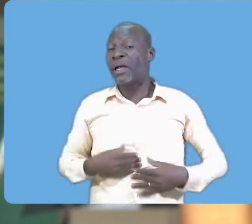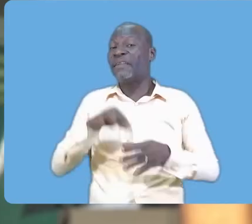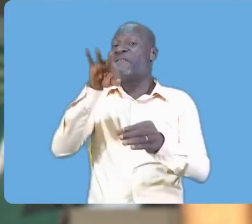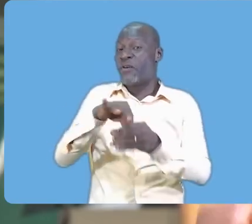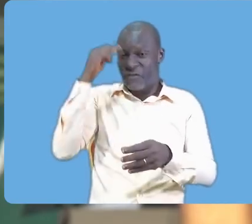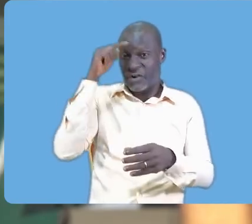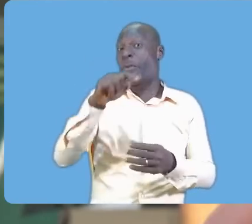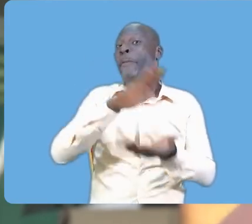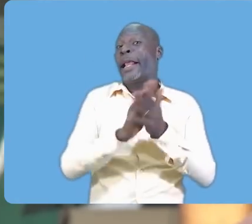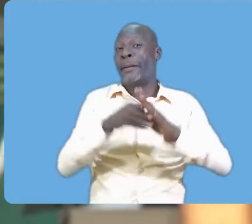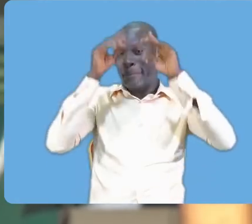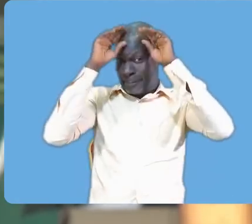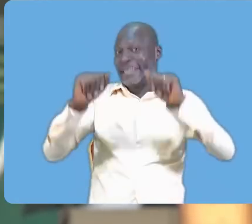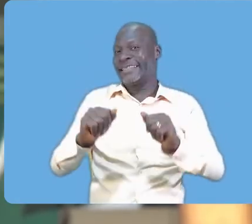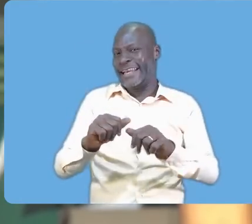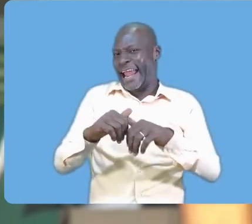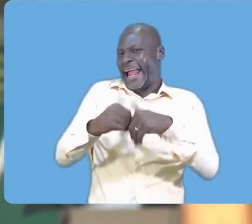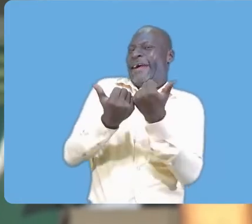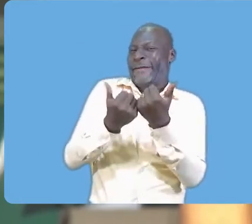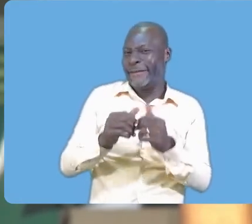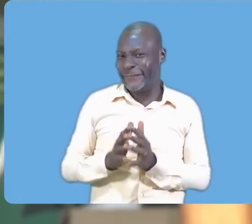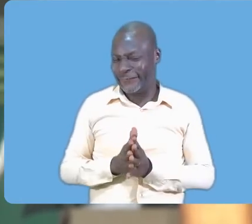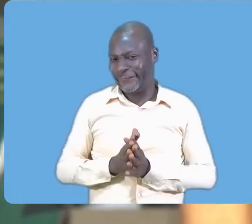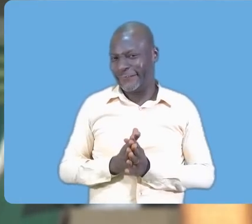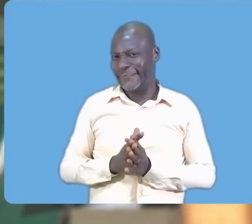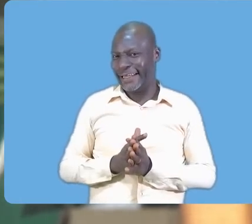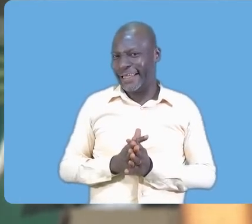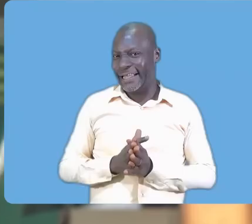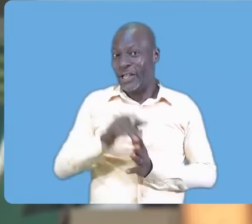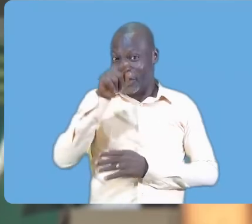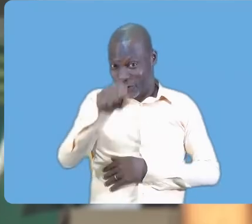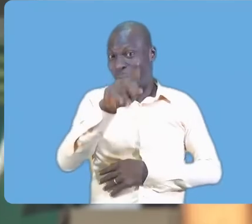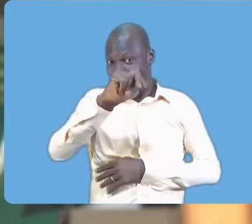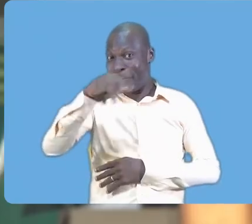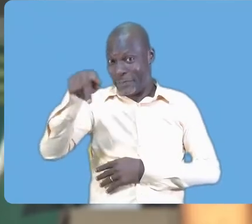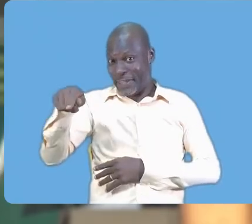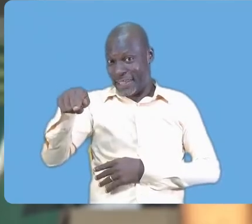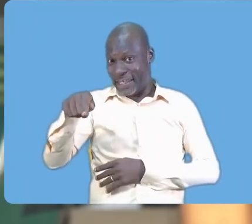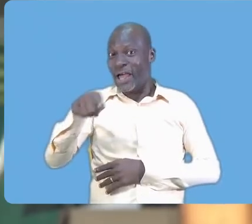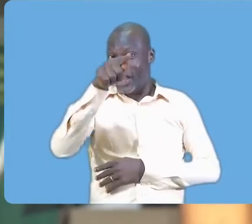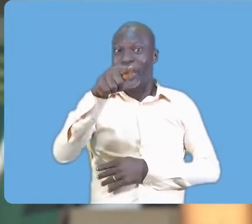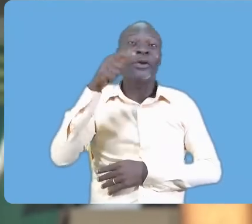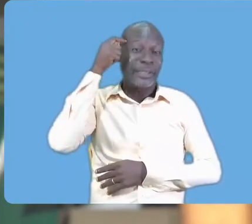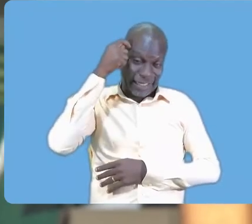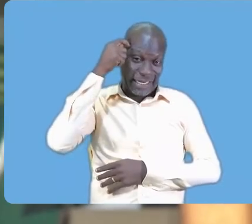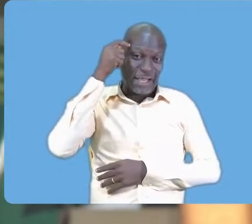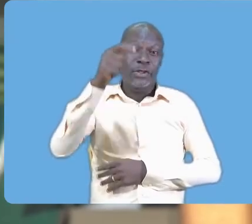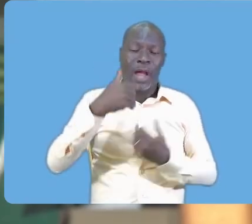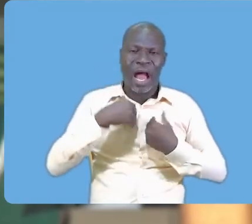uwa idea fufurubi, at the same time, no, uda suye MPP ni. And you are asking the country to vote for the